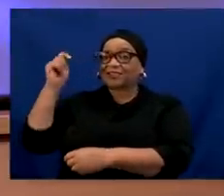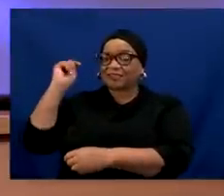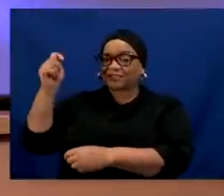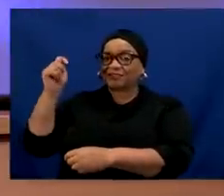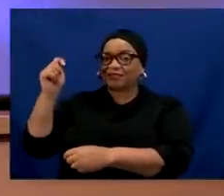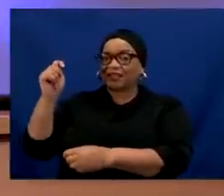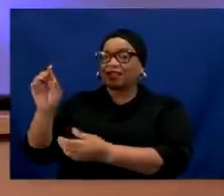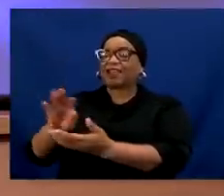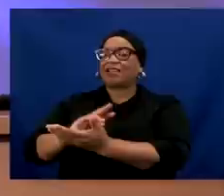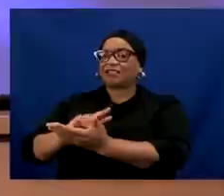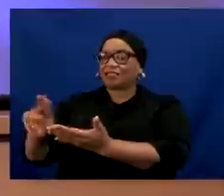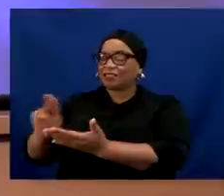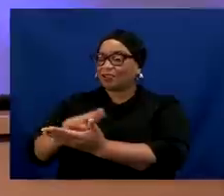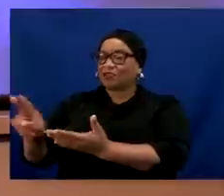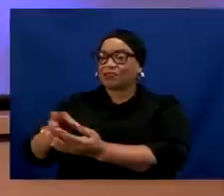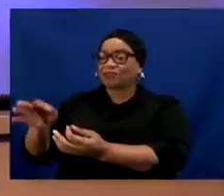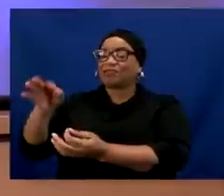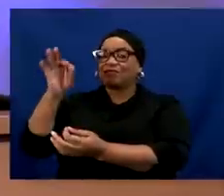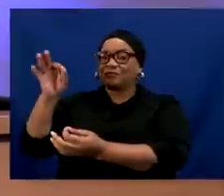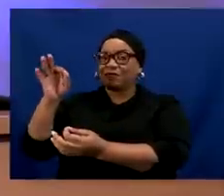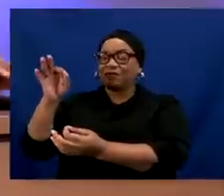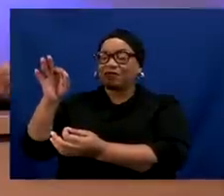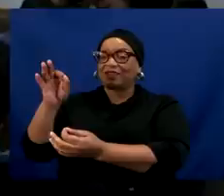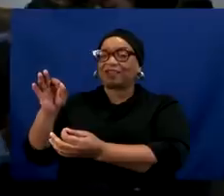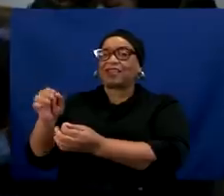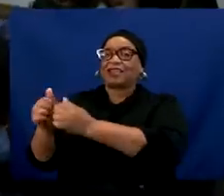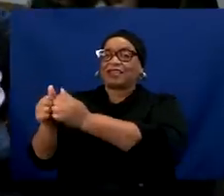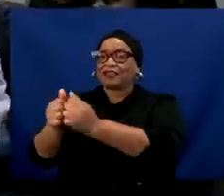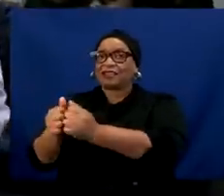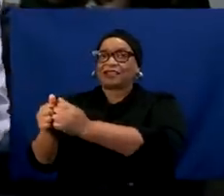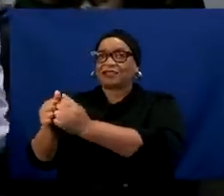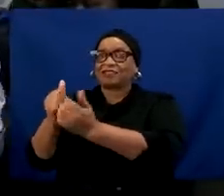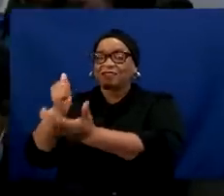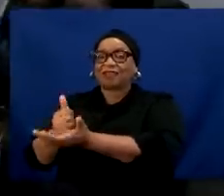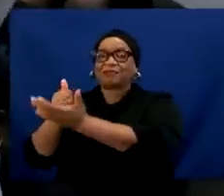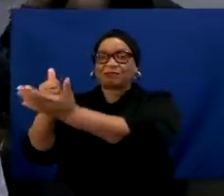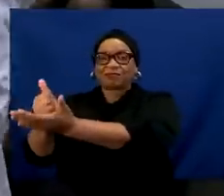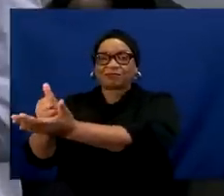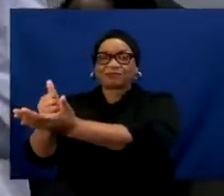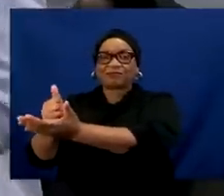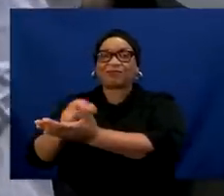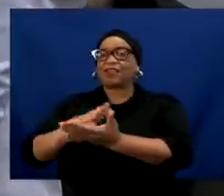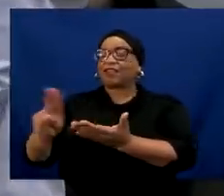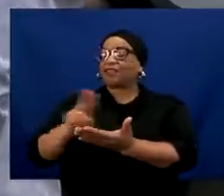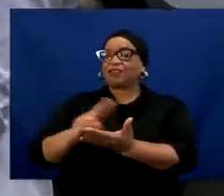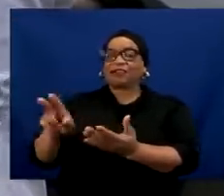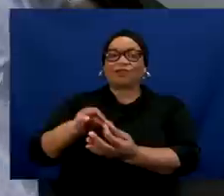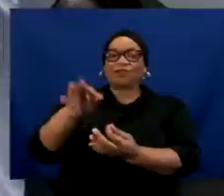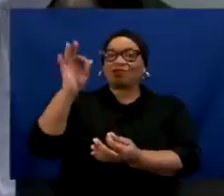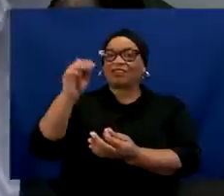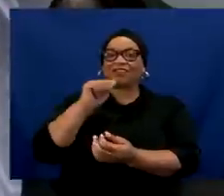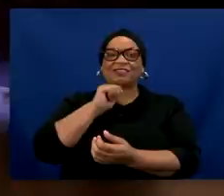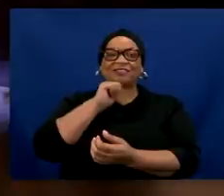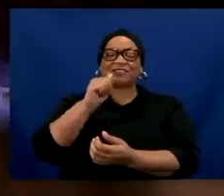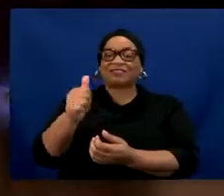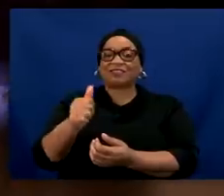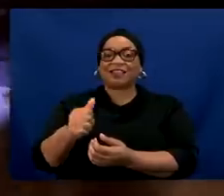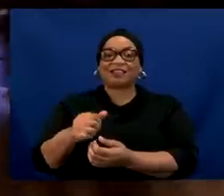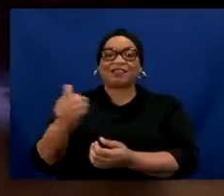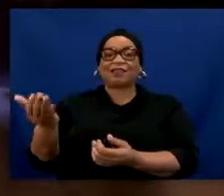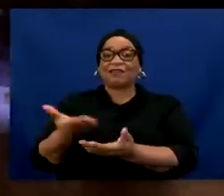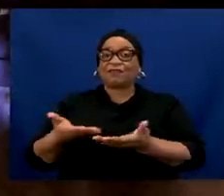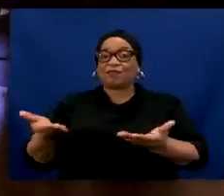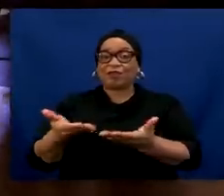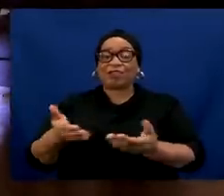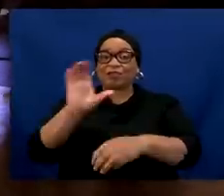he'll let you do more than you ever anticipated. I need somebody who understands the Holy Ghost is not relegated to the sanctuary. He